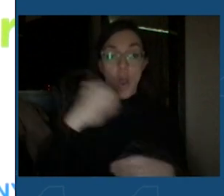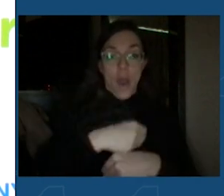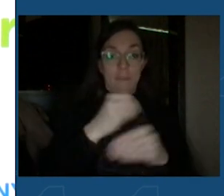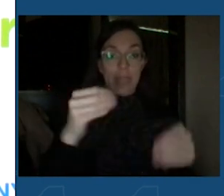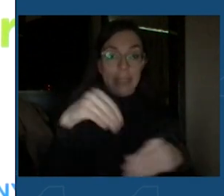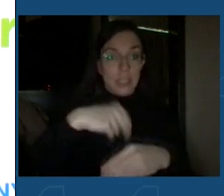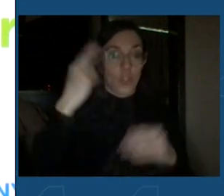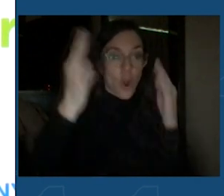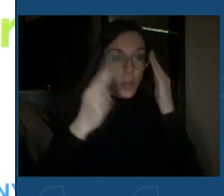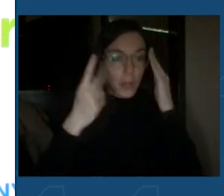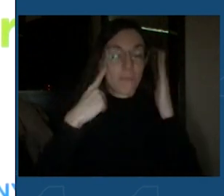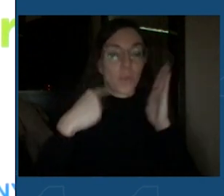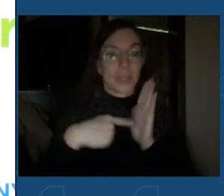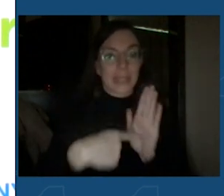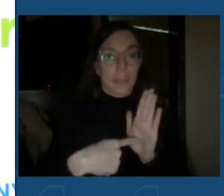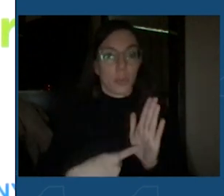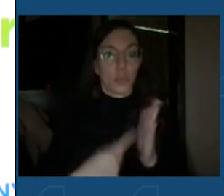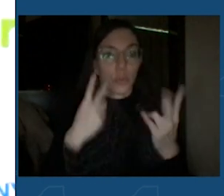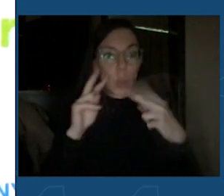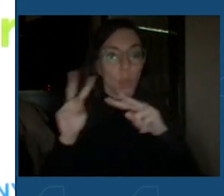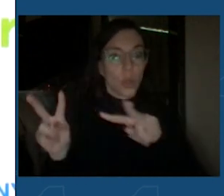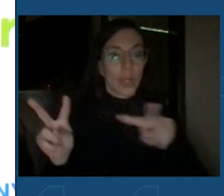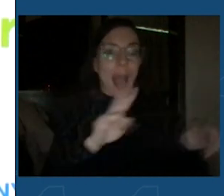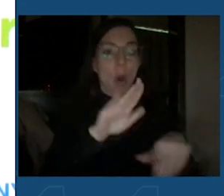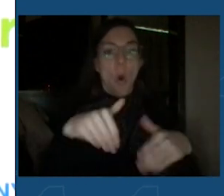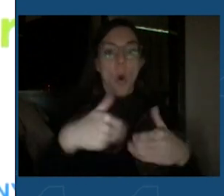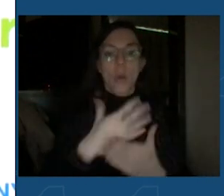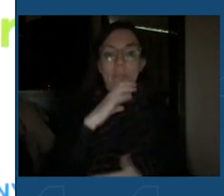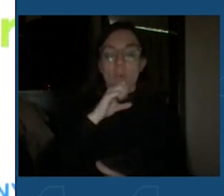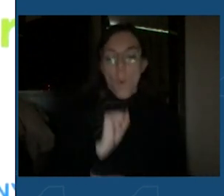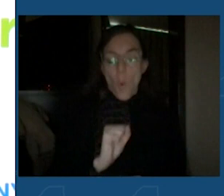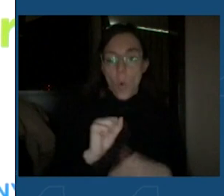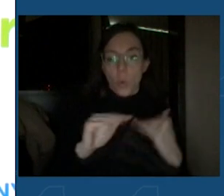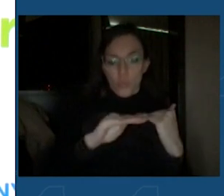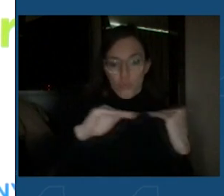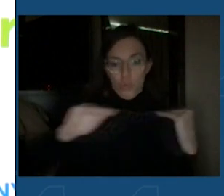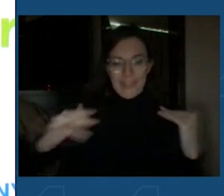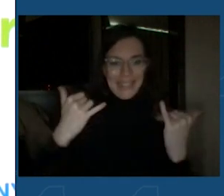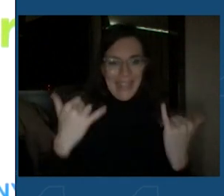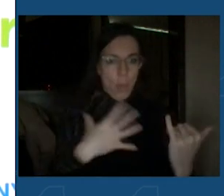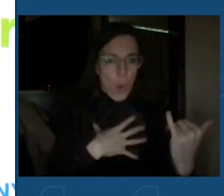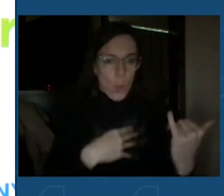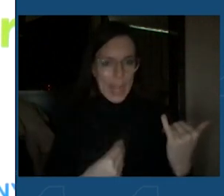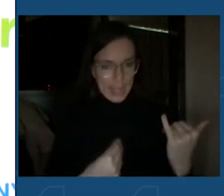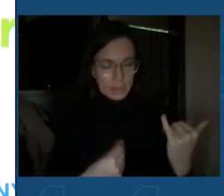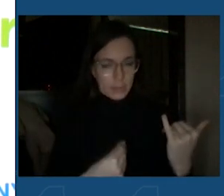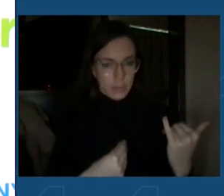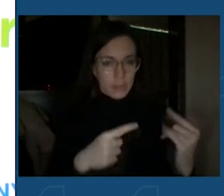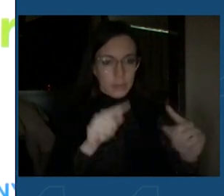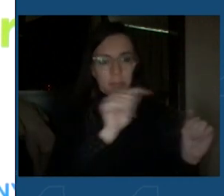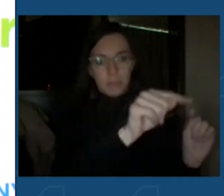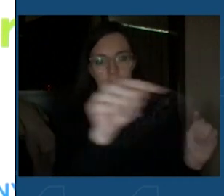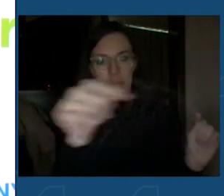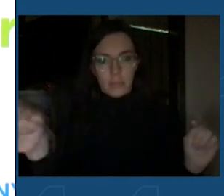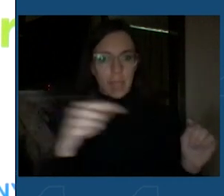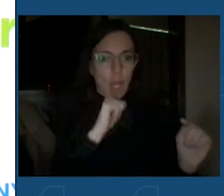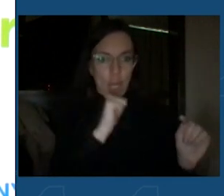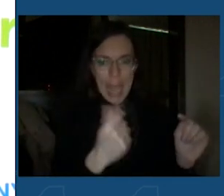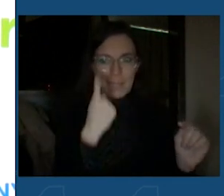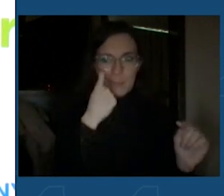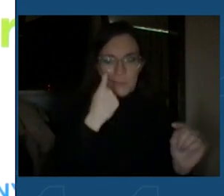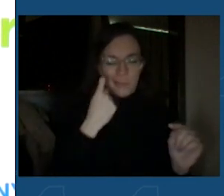look out, and almost all the old roofs are white. And the ones that aren't are those that just came up.